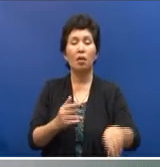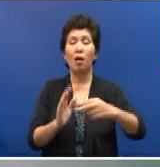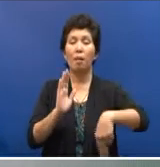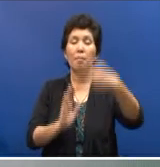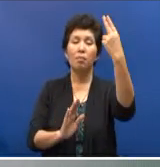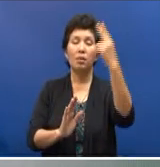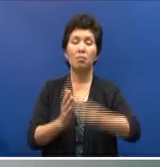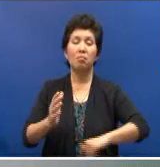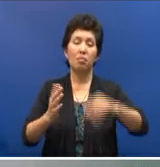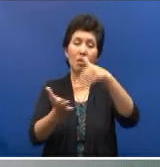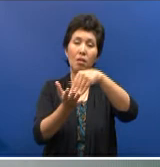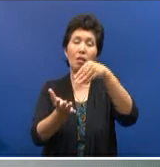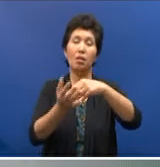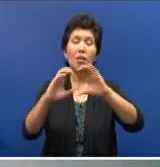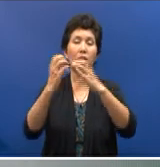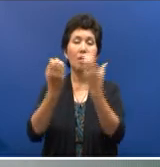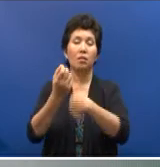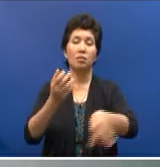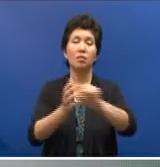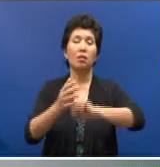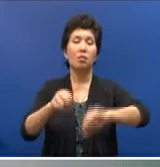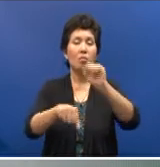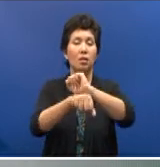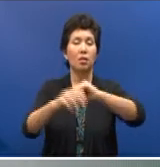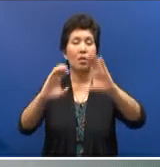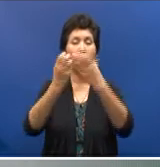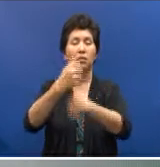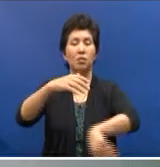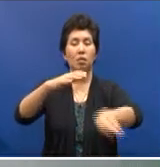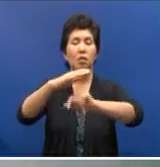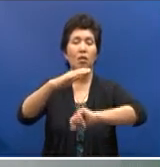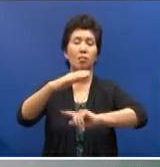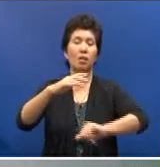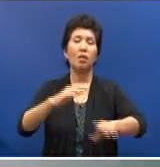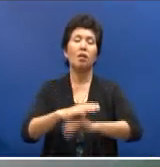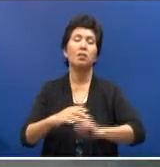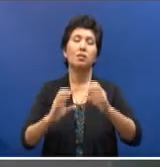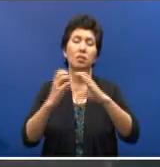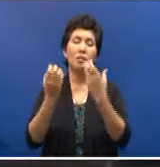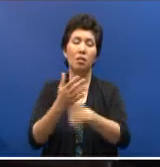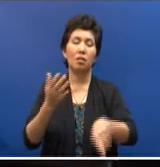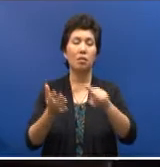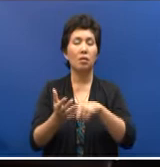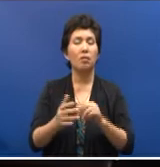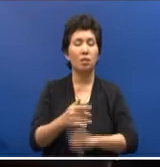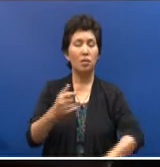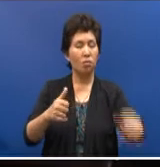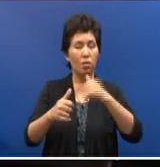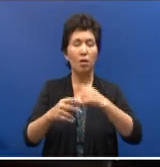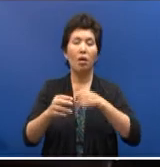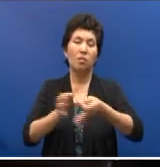class, working class, and also underclass. Okay, let us review one by